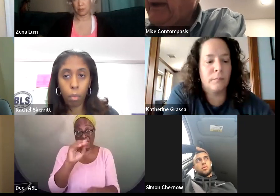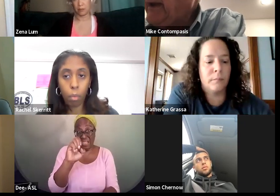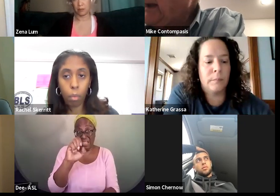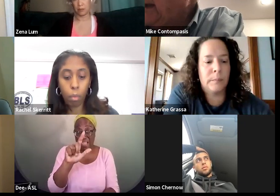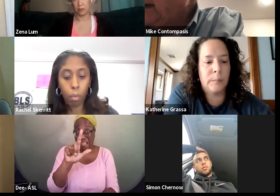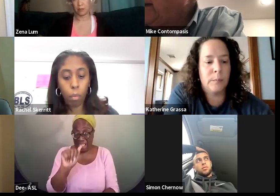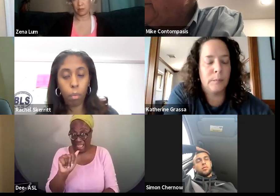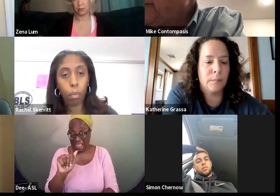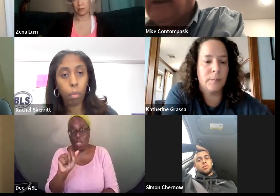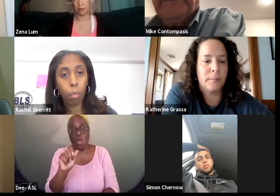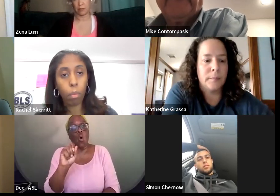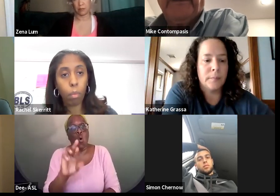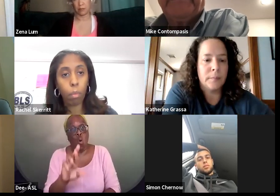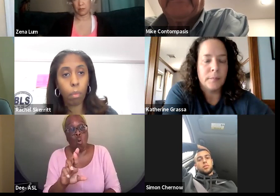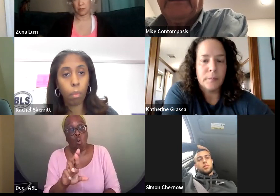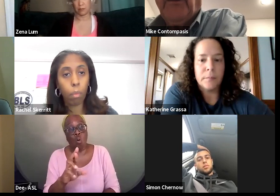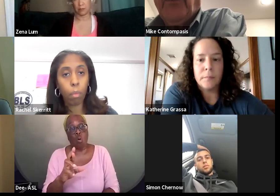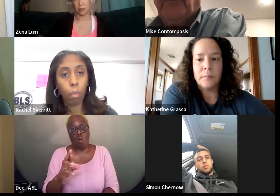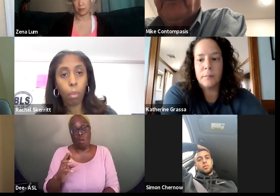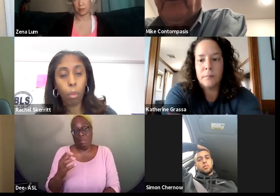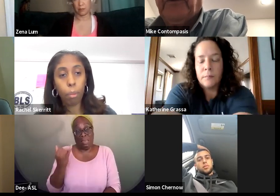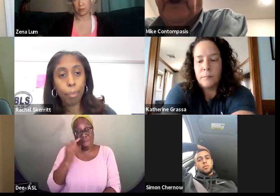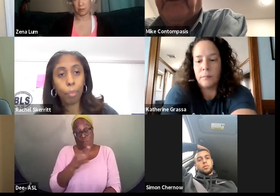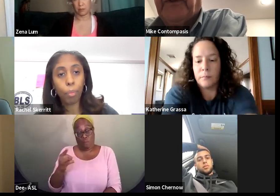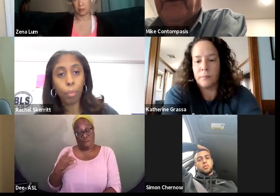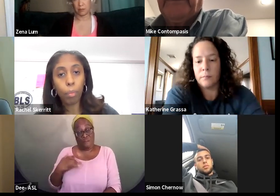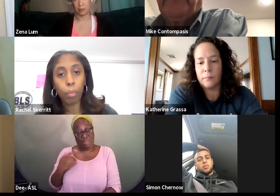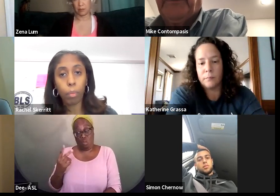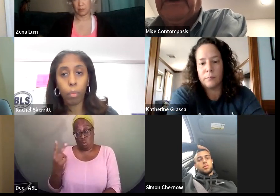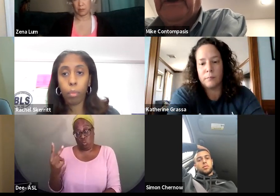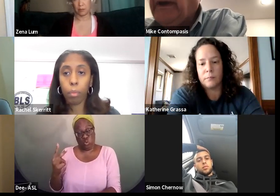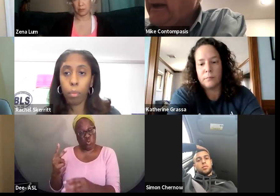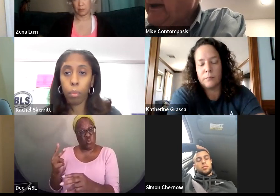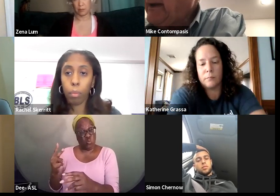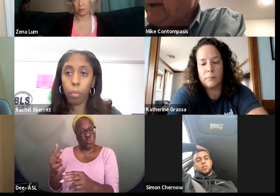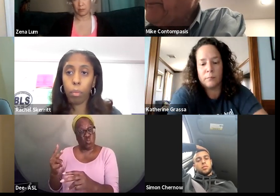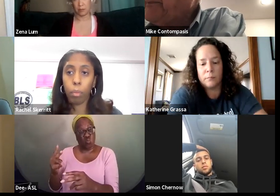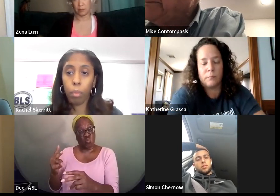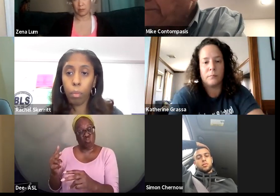is a feeling that those 2 subjects need to be,